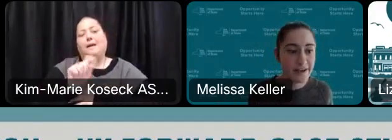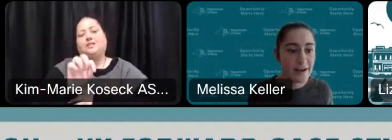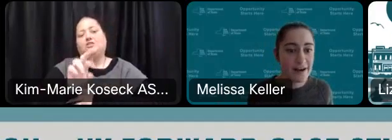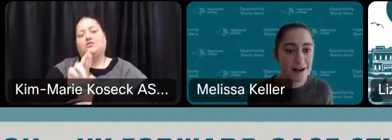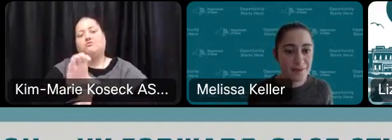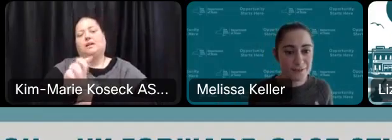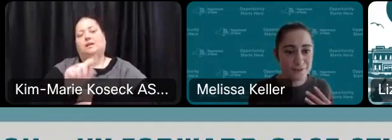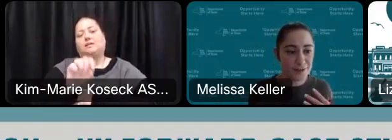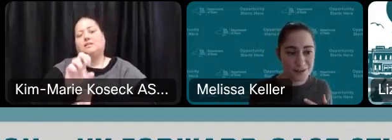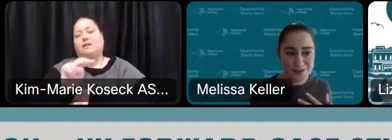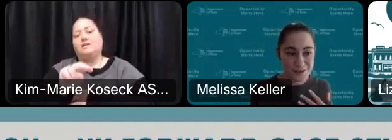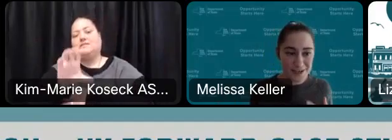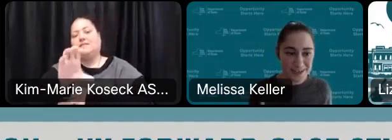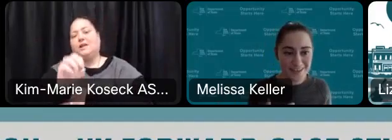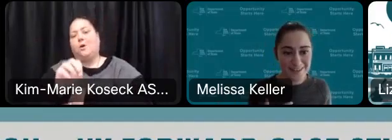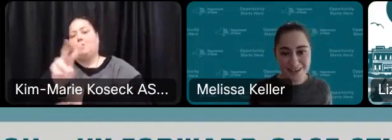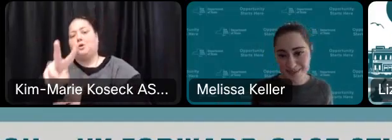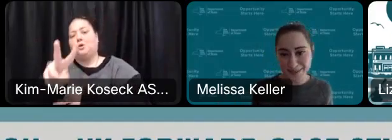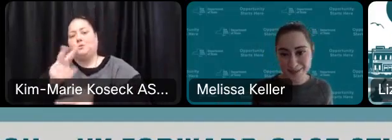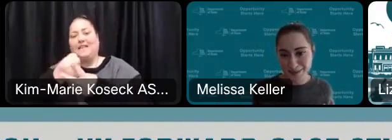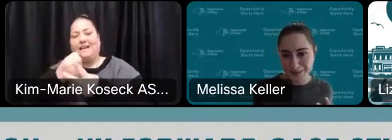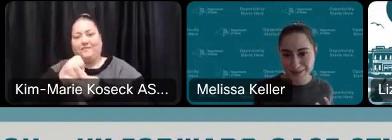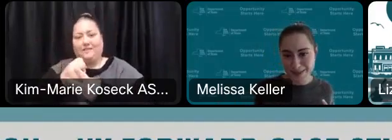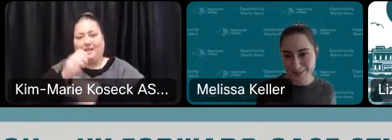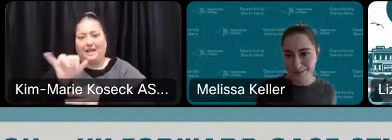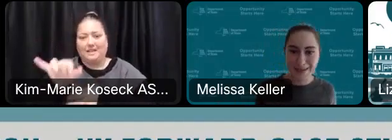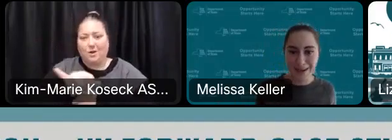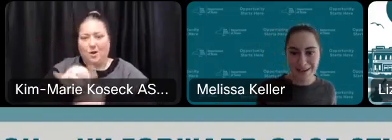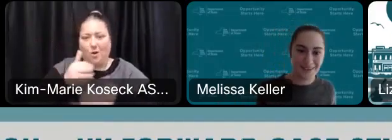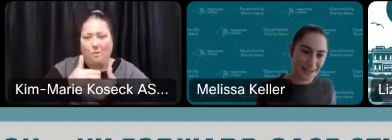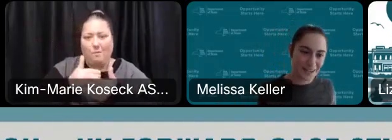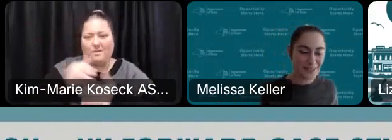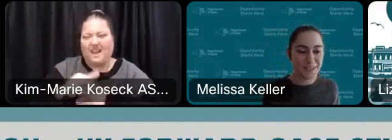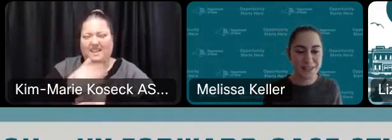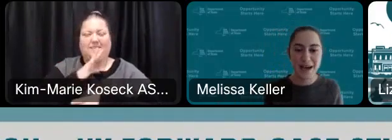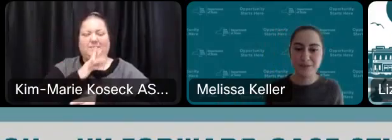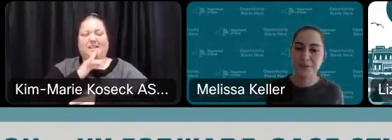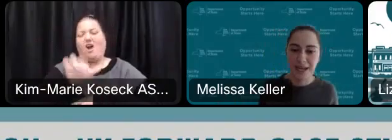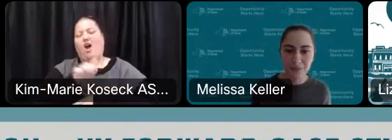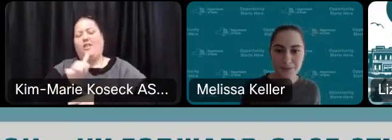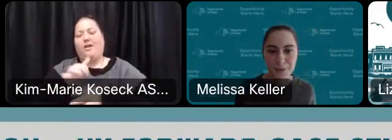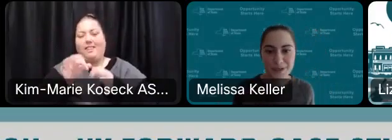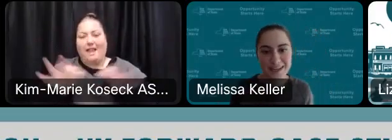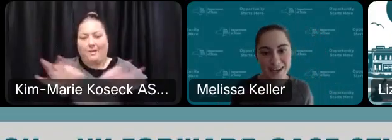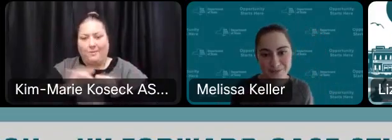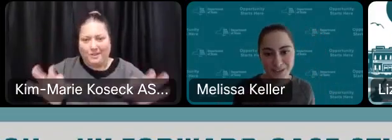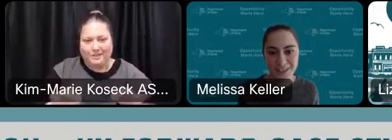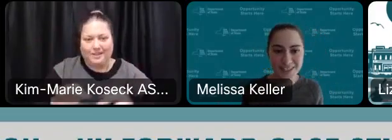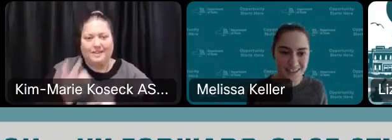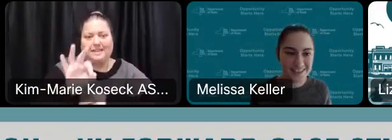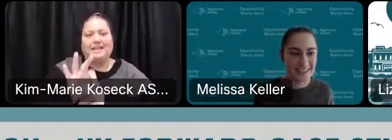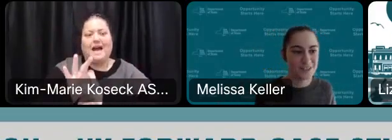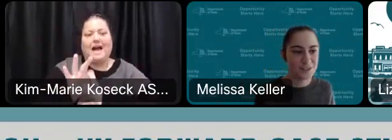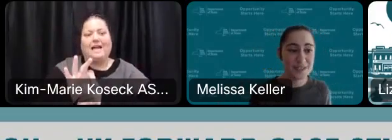saved. If you're anything like me, that's almost like speaking another language. So we were able to put 9 metric